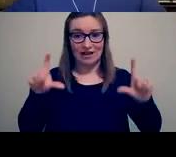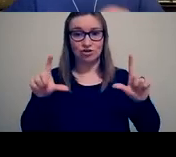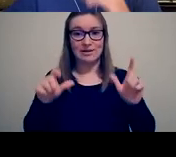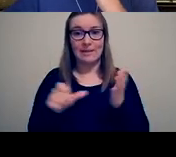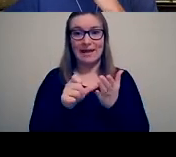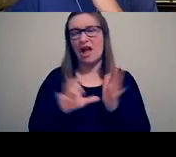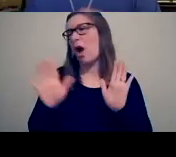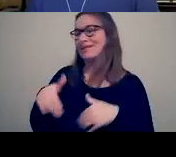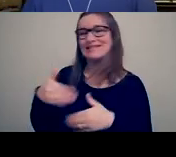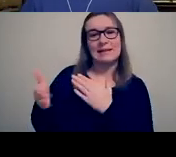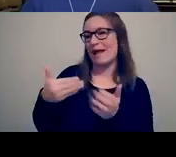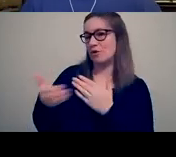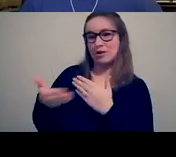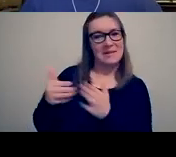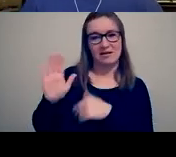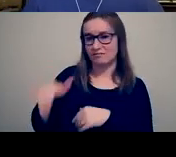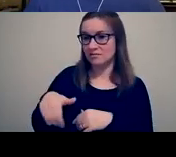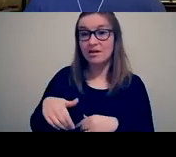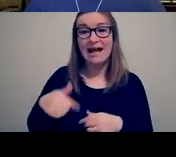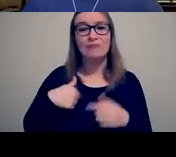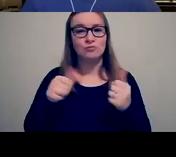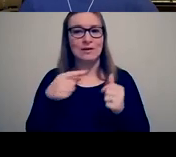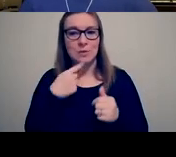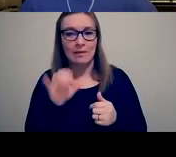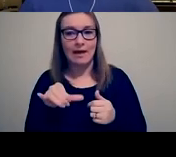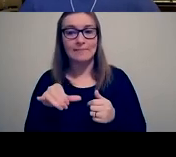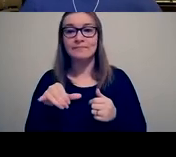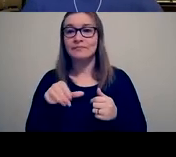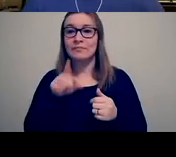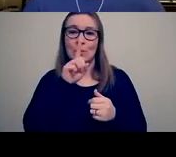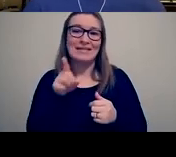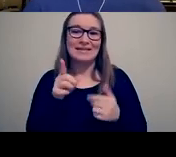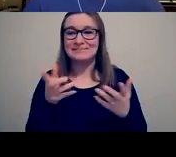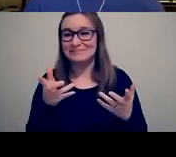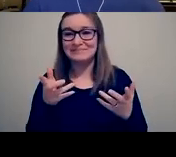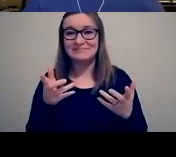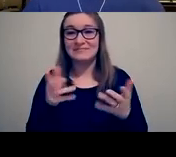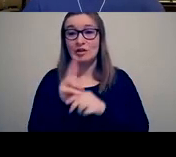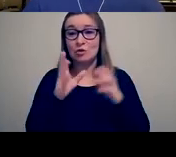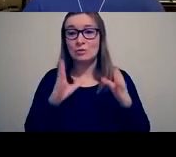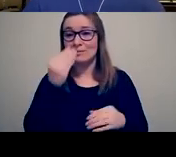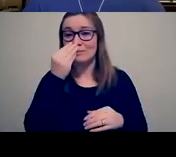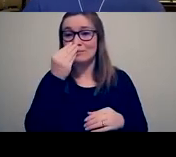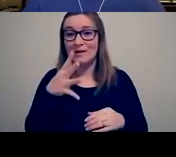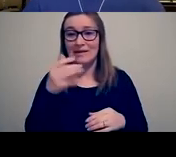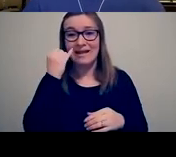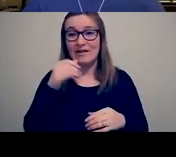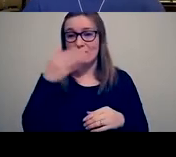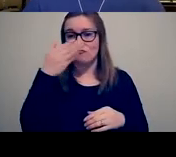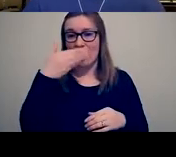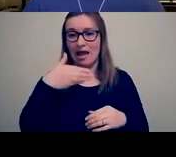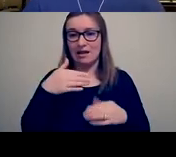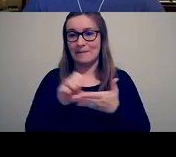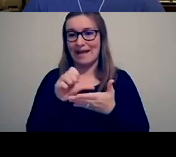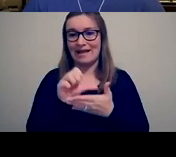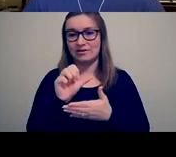matter. See, that doesn't matter. So that's kind of what I was trying to say. Semantically, the user doesn't care if it's from Ajax or not, right? So semantically,